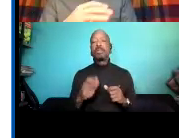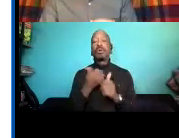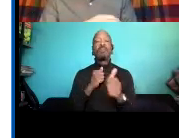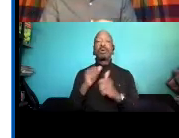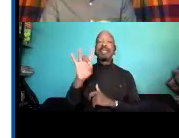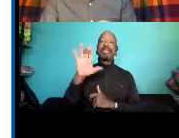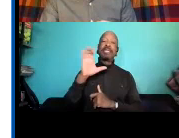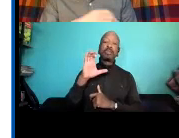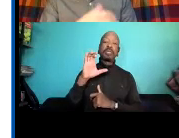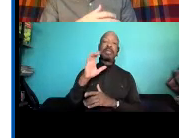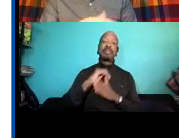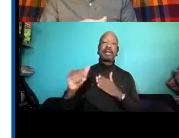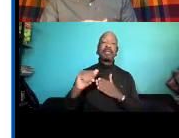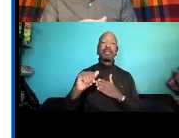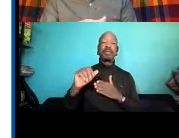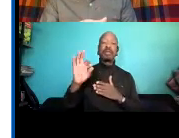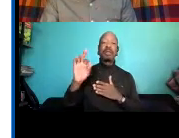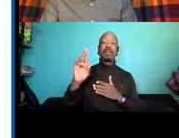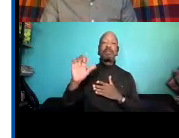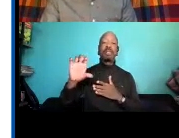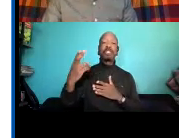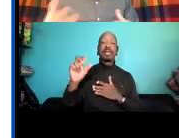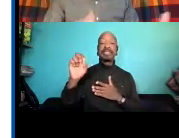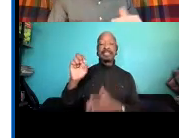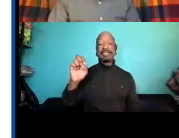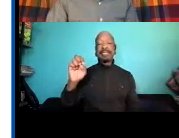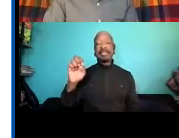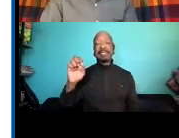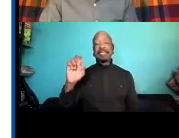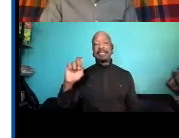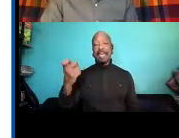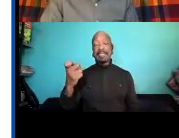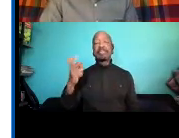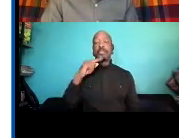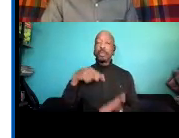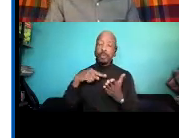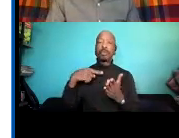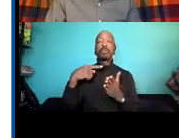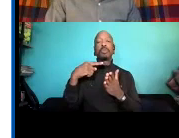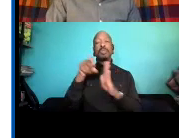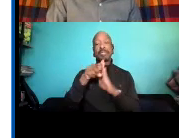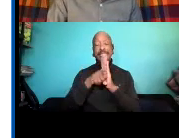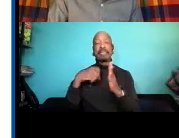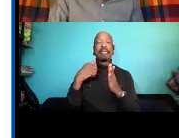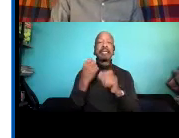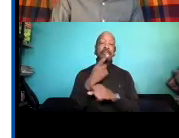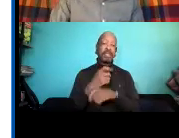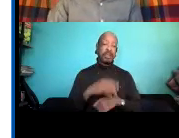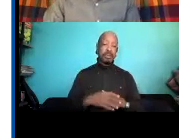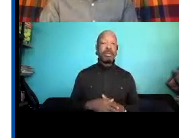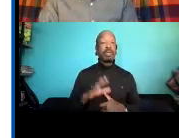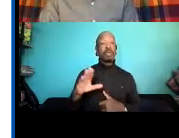minimum franchise tax, which you owe to the state every year. Also, just tax treatment, you're taxed as a partnership.